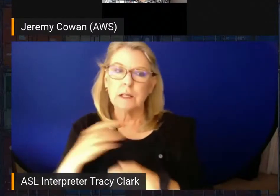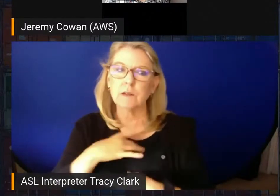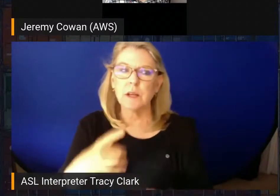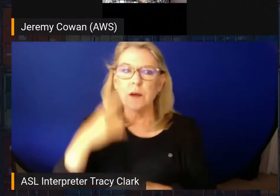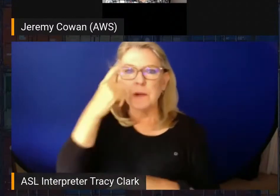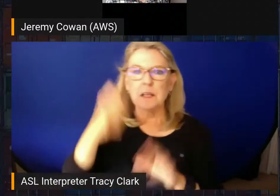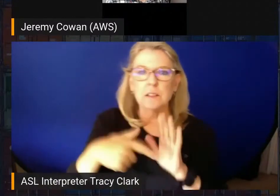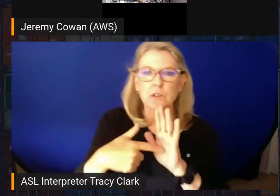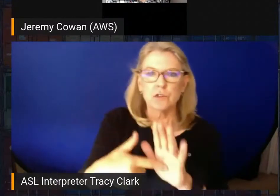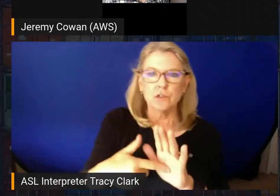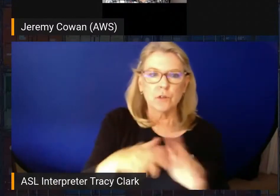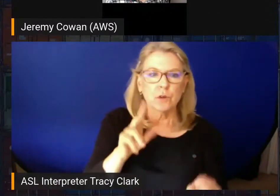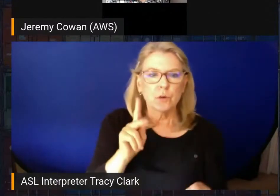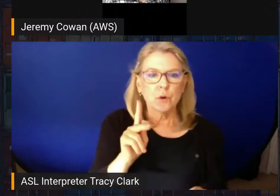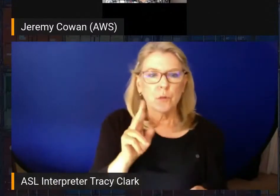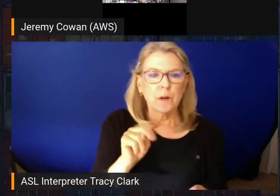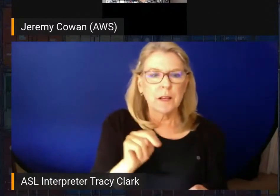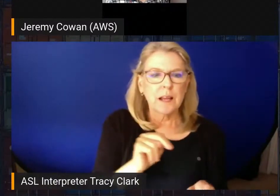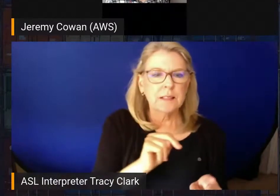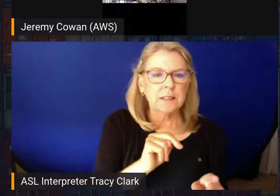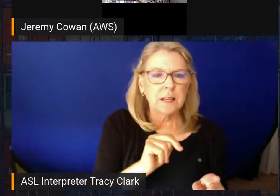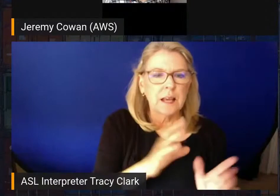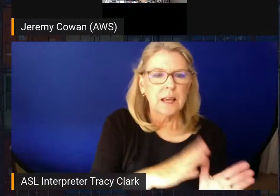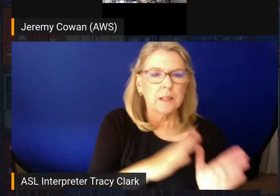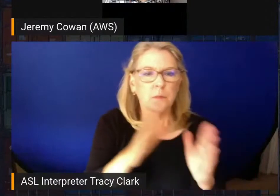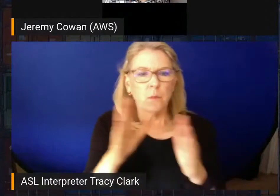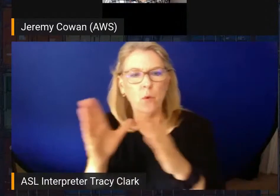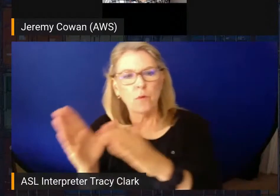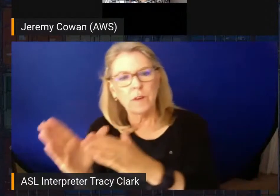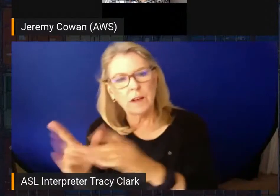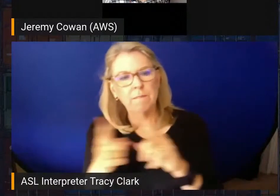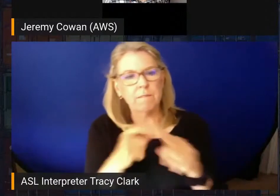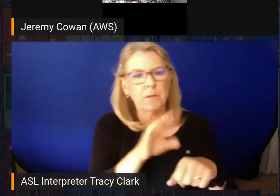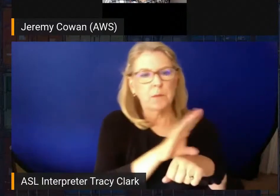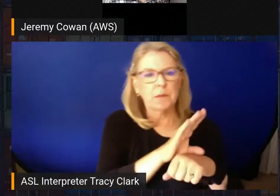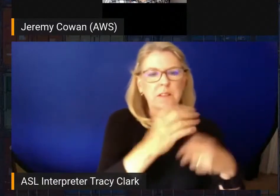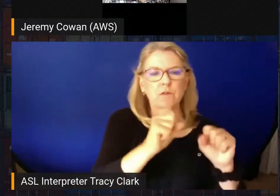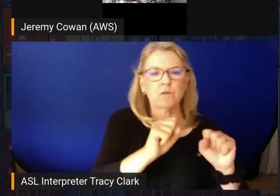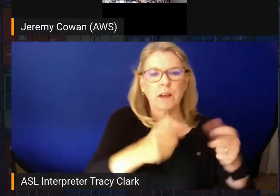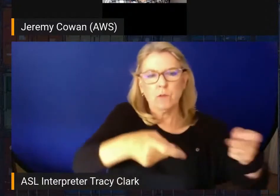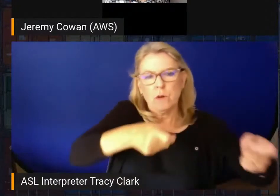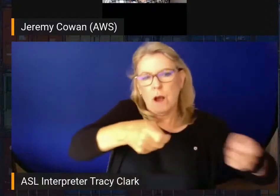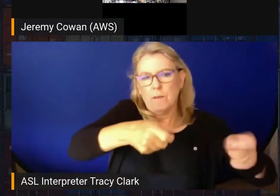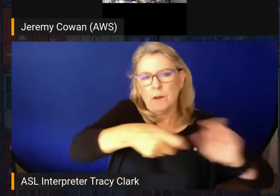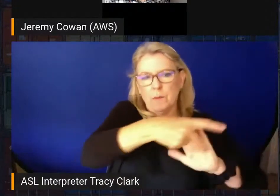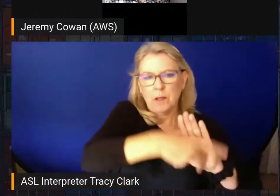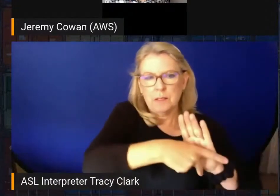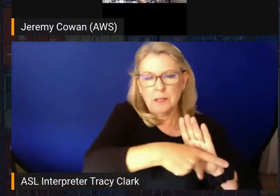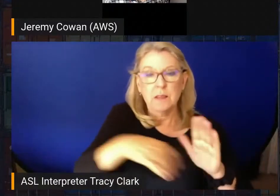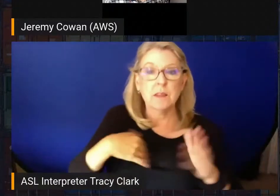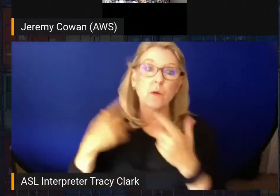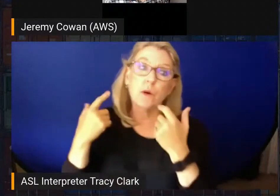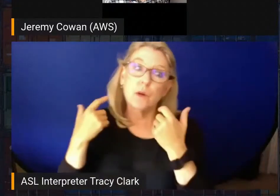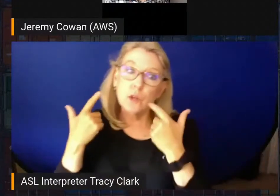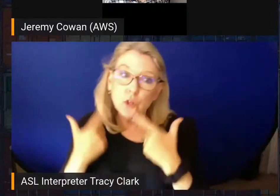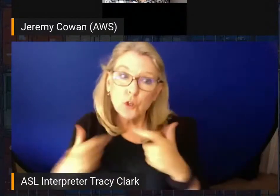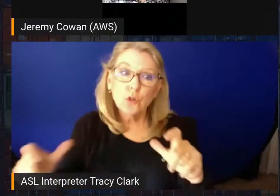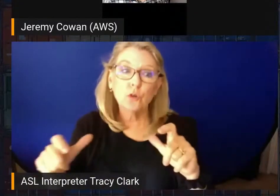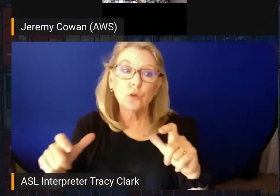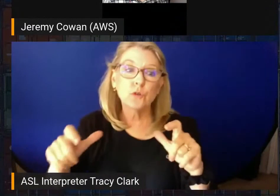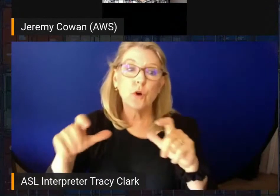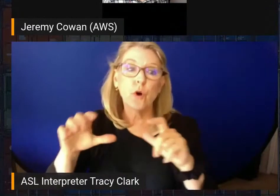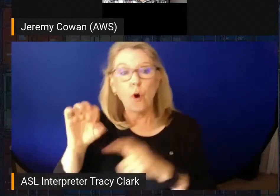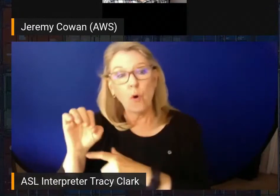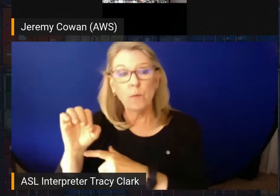to govern policy, right? There are entire huge open source projects, many of them, dedicated to just trying to figure out how